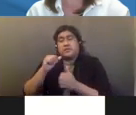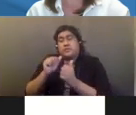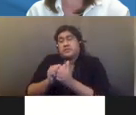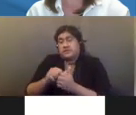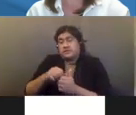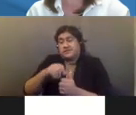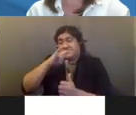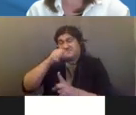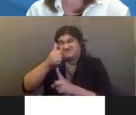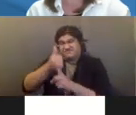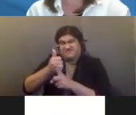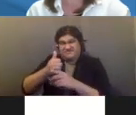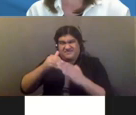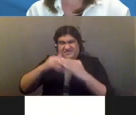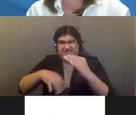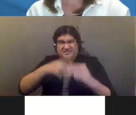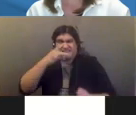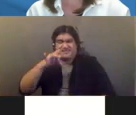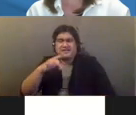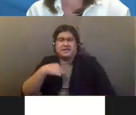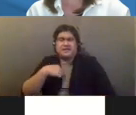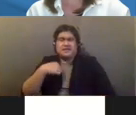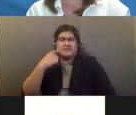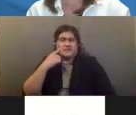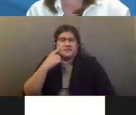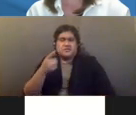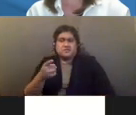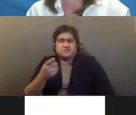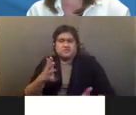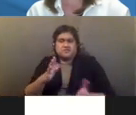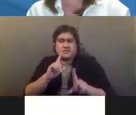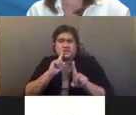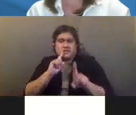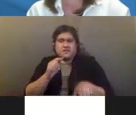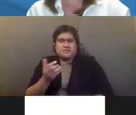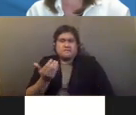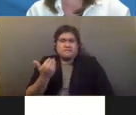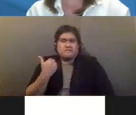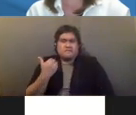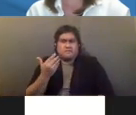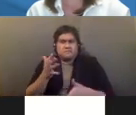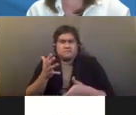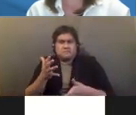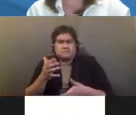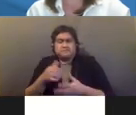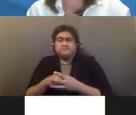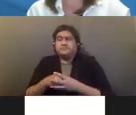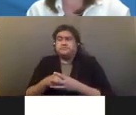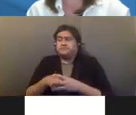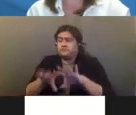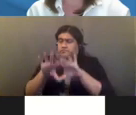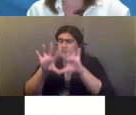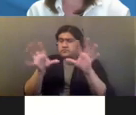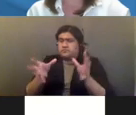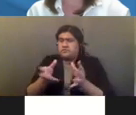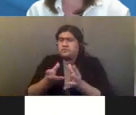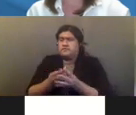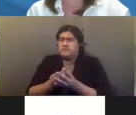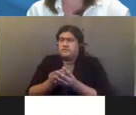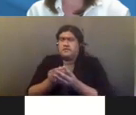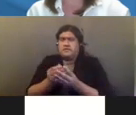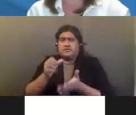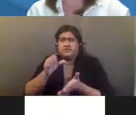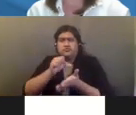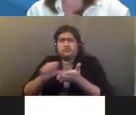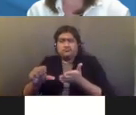18? I think you answered it in part. Overall, it's been very good.